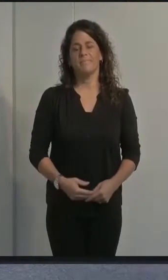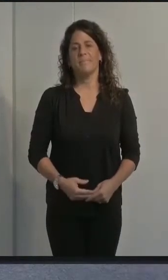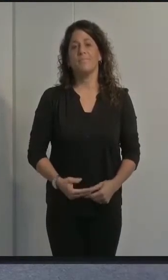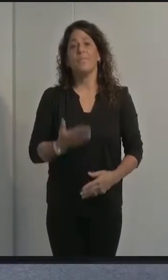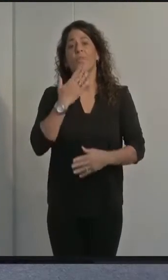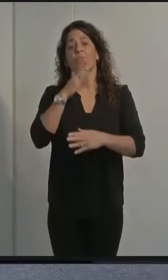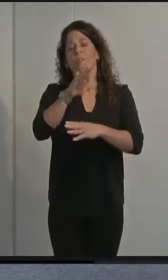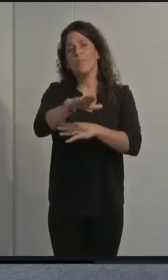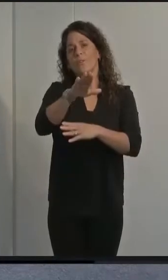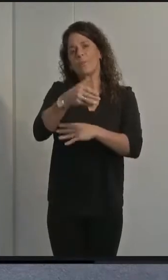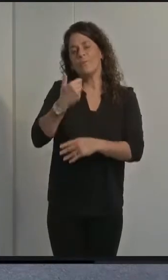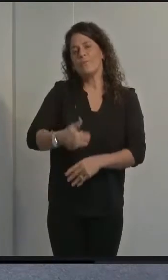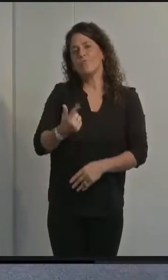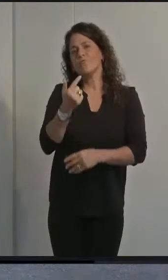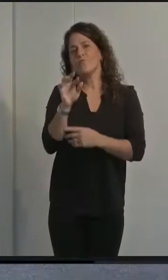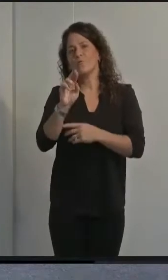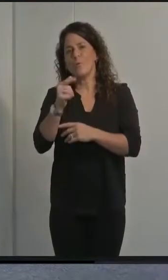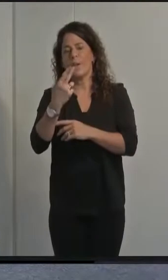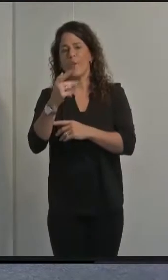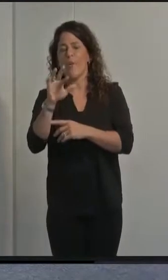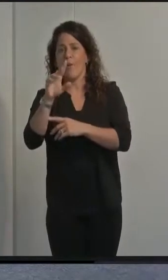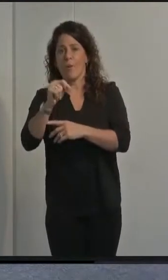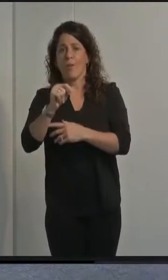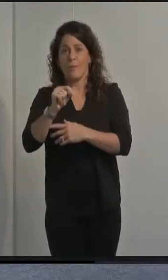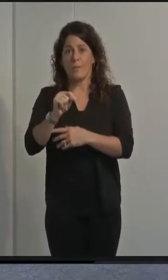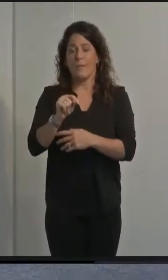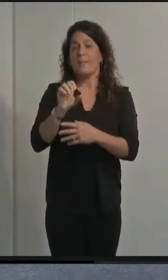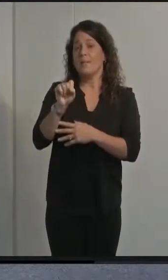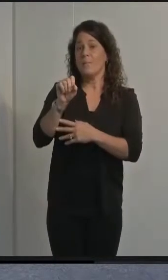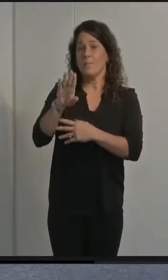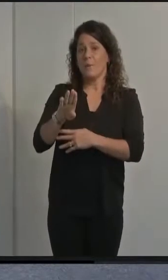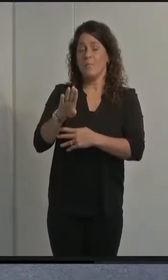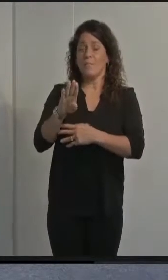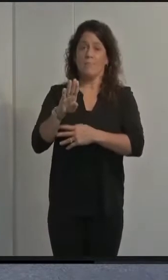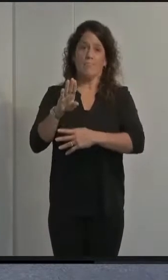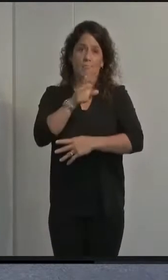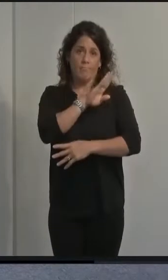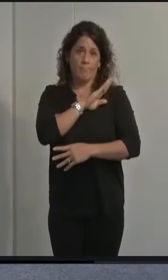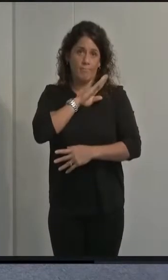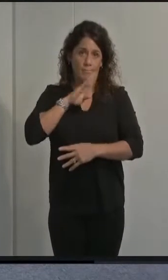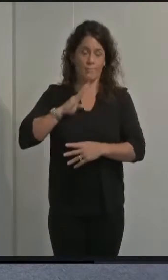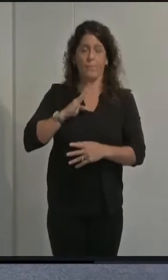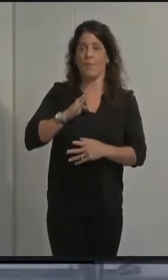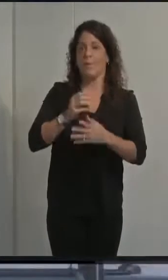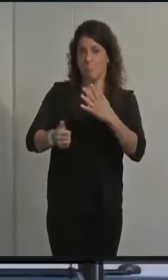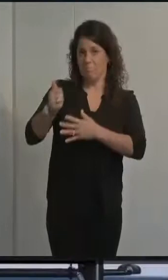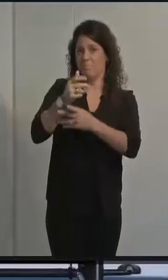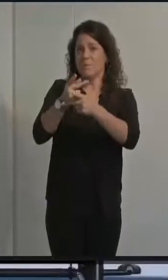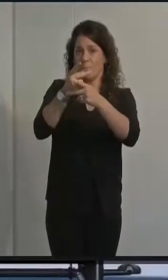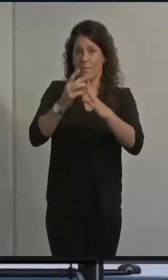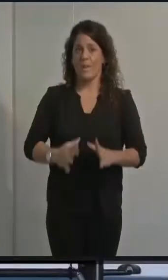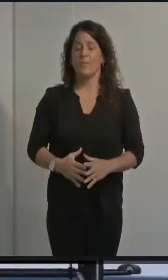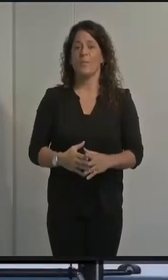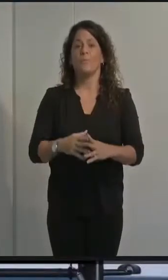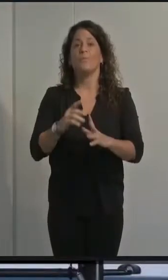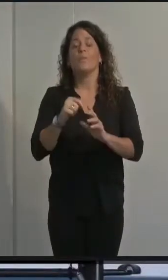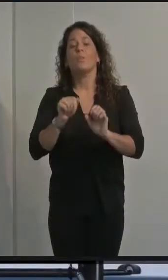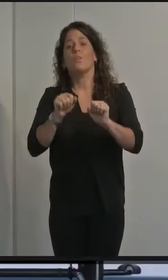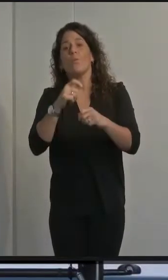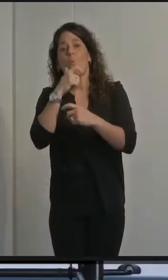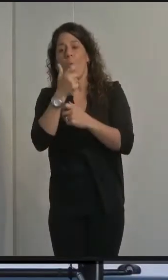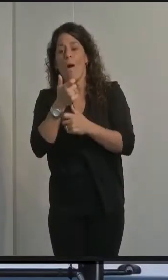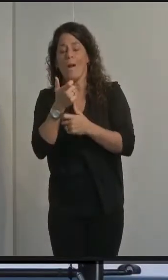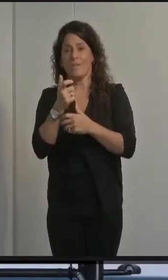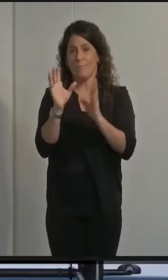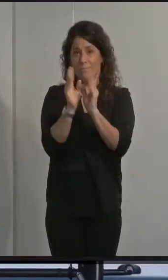good afternoon i'm greg hart chair of the santa barbara county board of supervisors this press conference is broadcasting on county tv channel 20 and